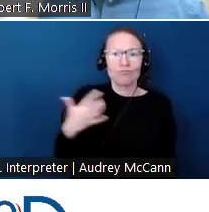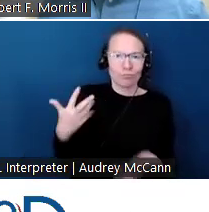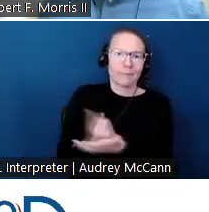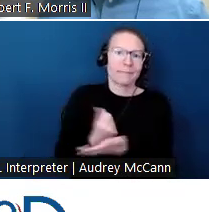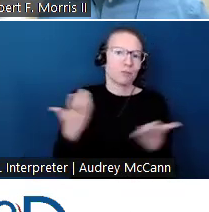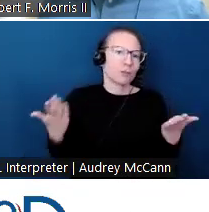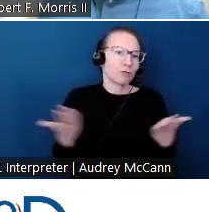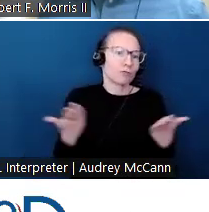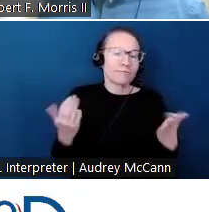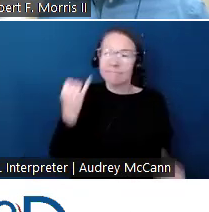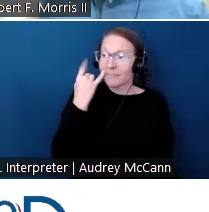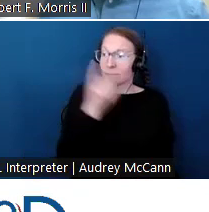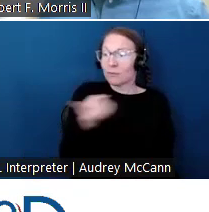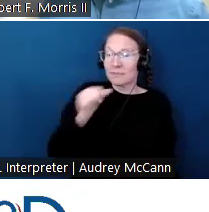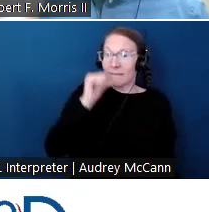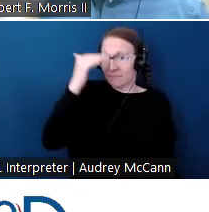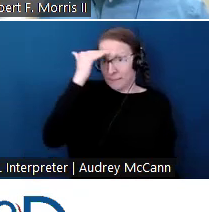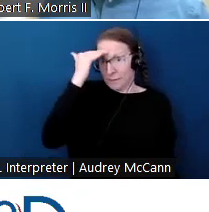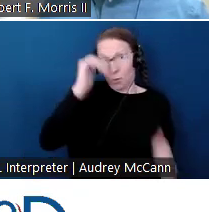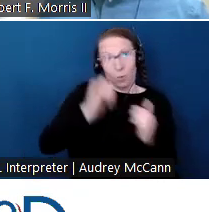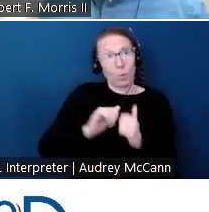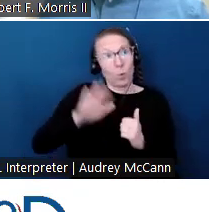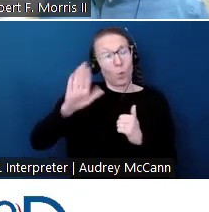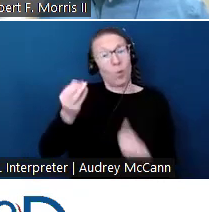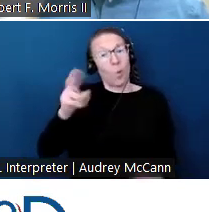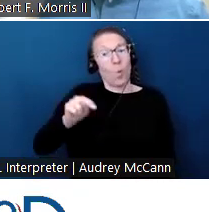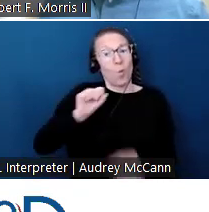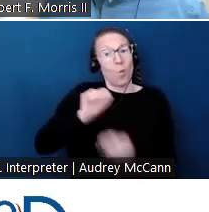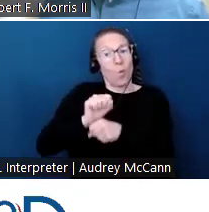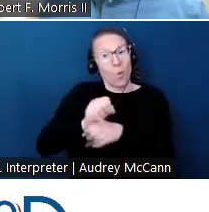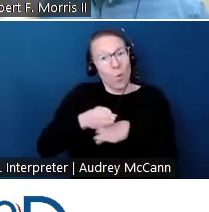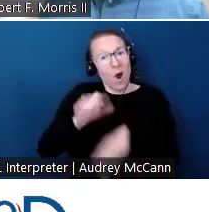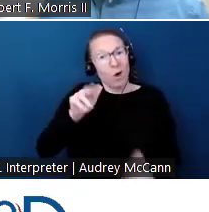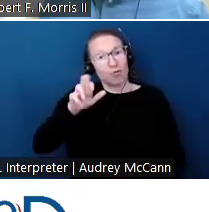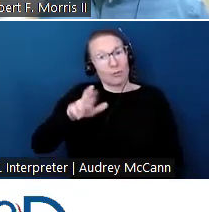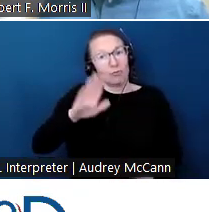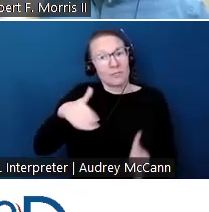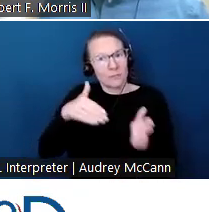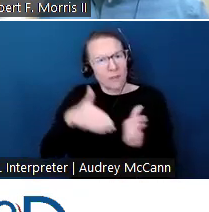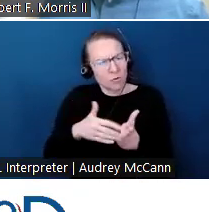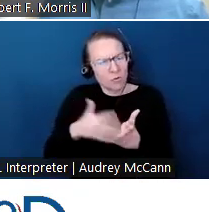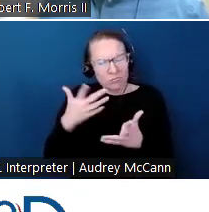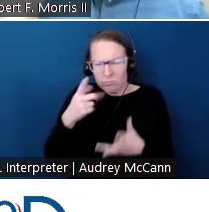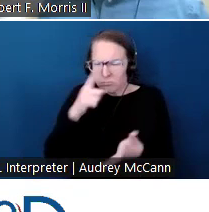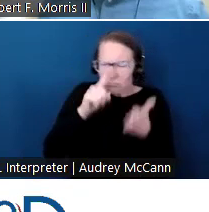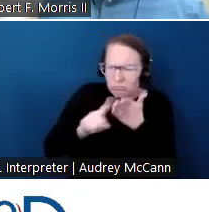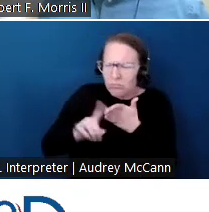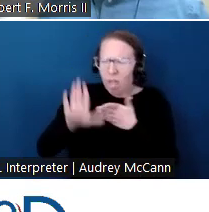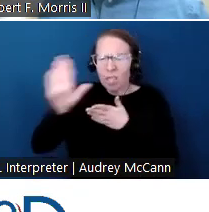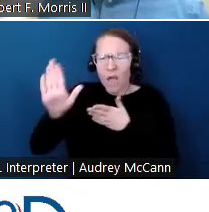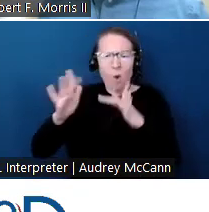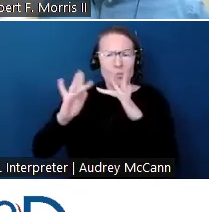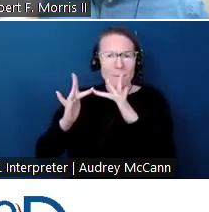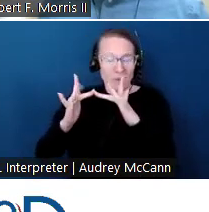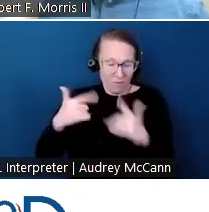you're not familiar with your own career center, use some of their online marketing. Check out their website. We have a lot